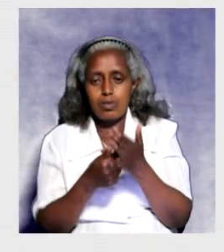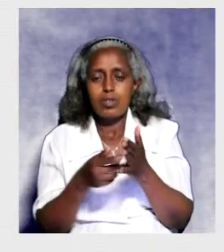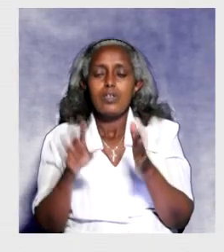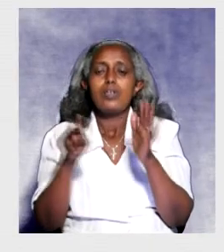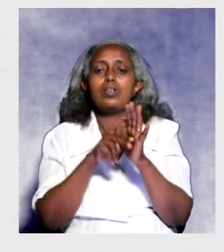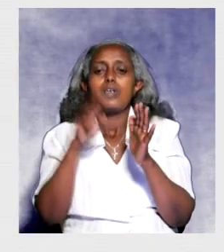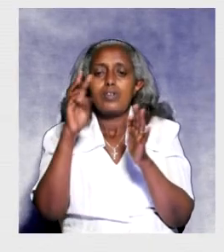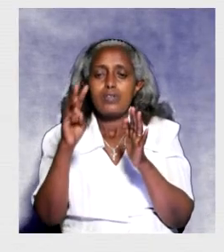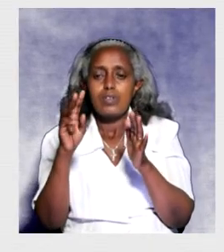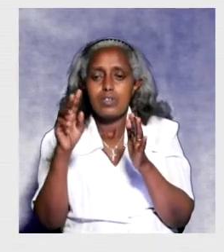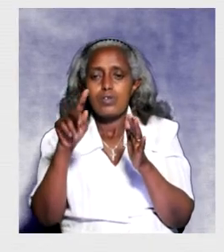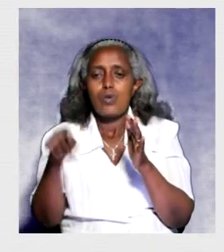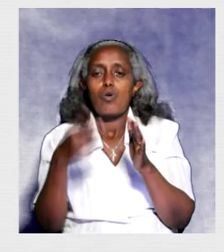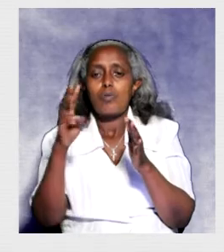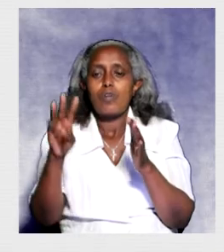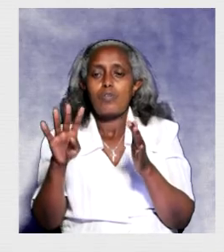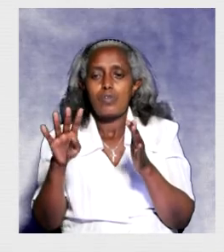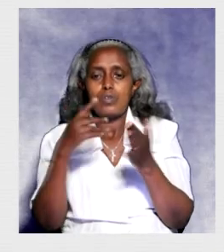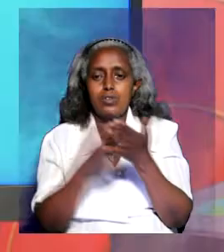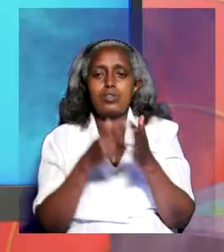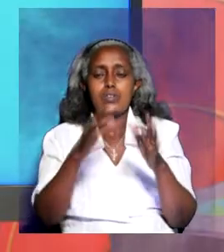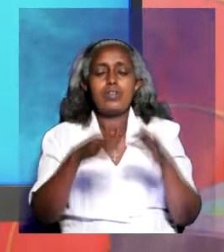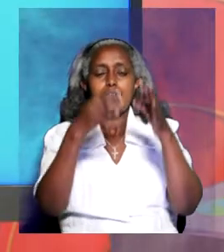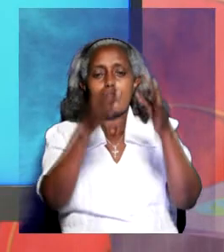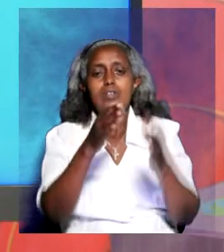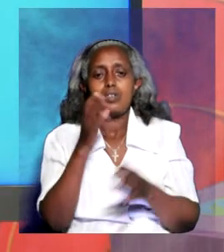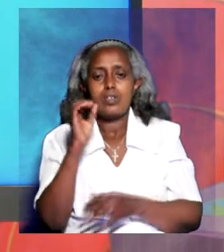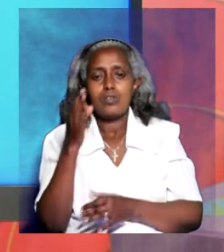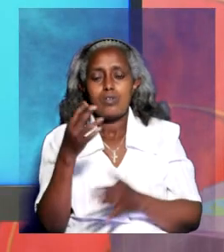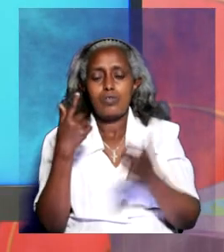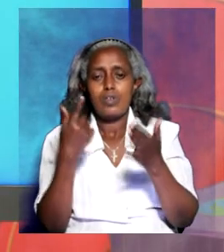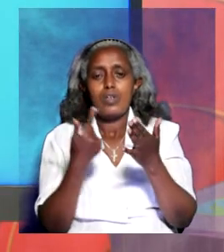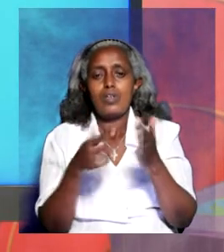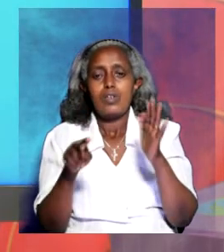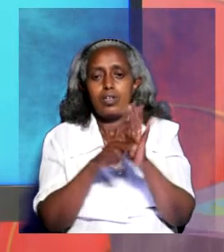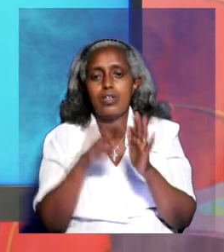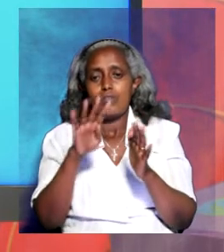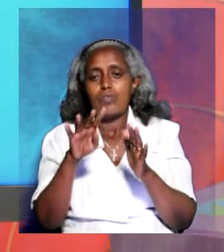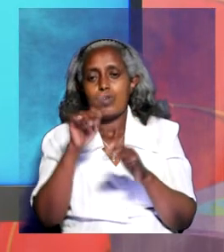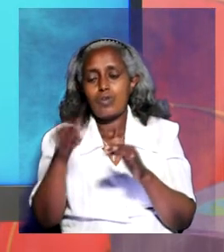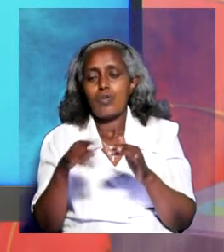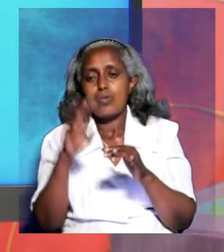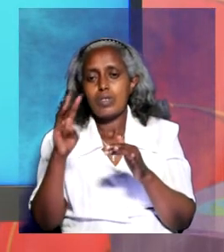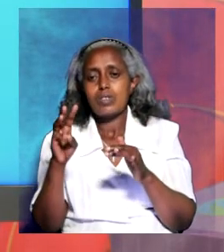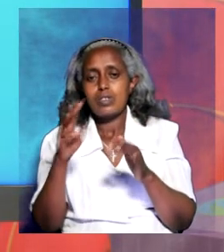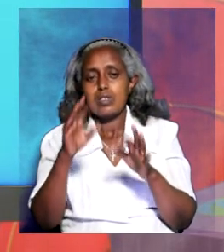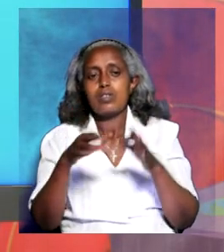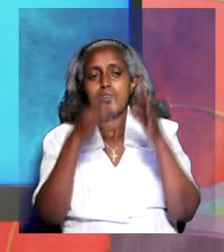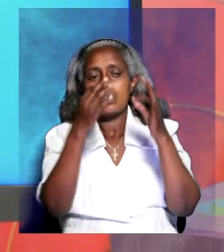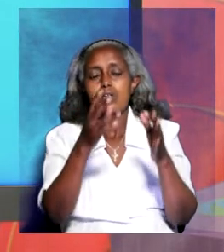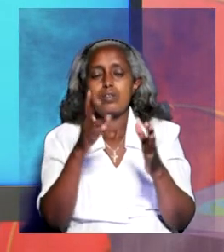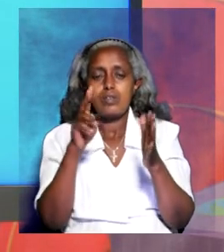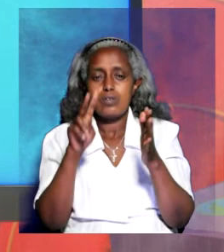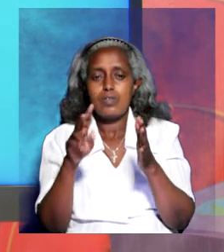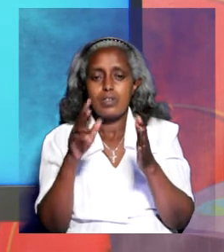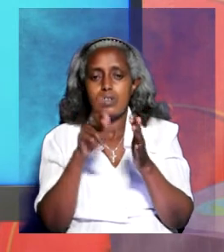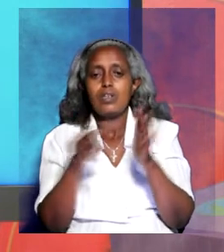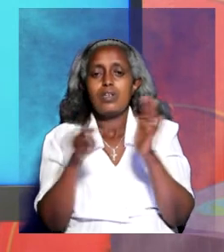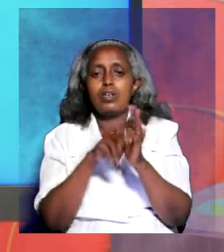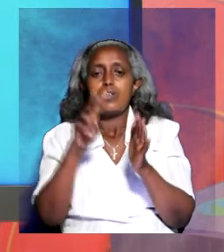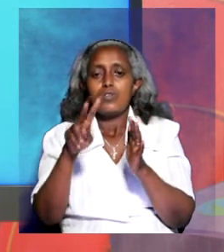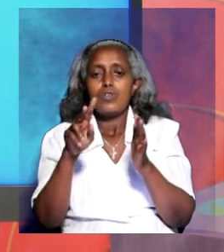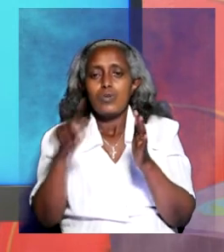negative 6,4. This is a translation of negative 4,6 under translation vector, negative